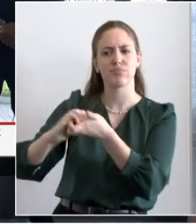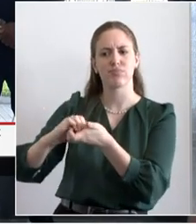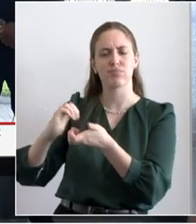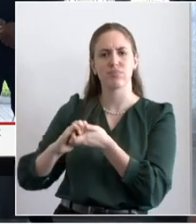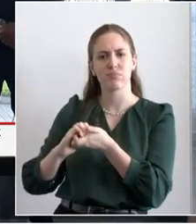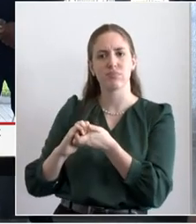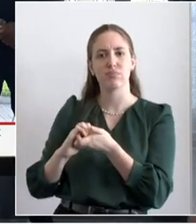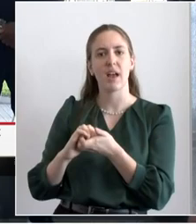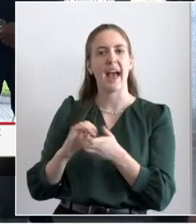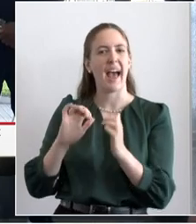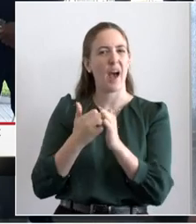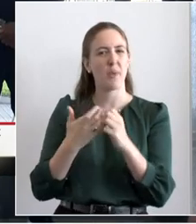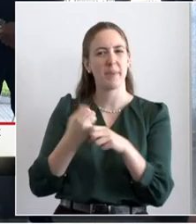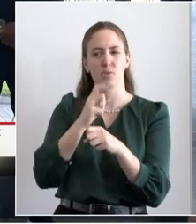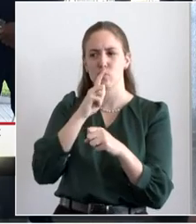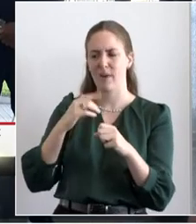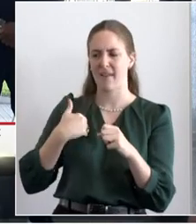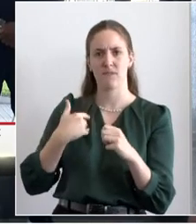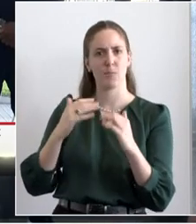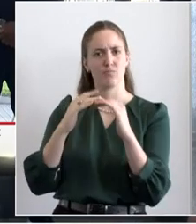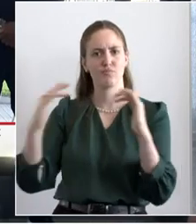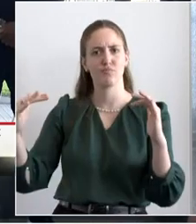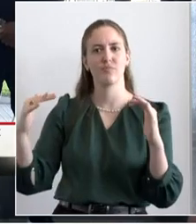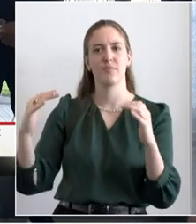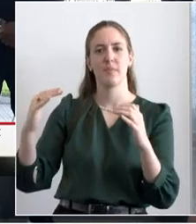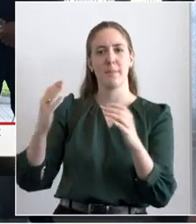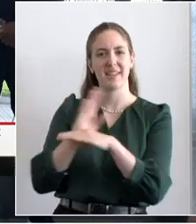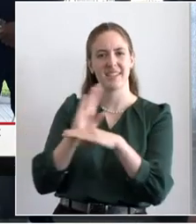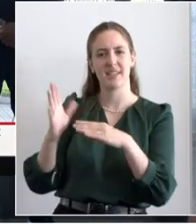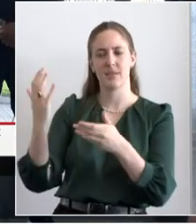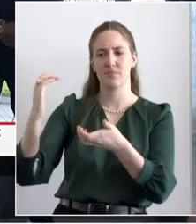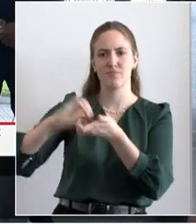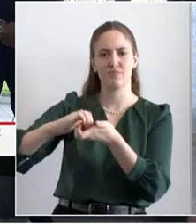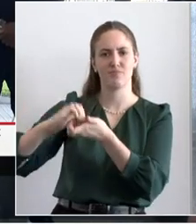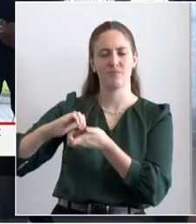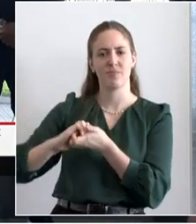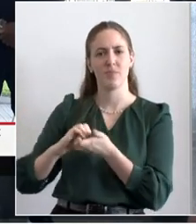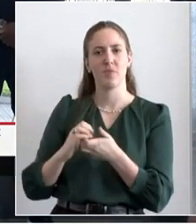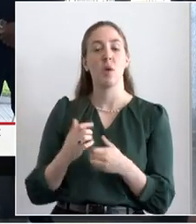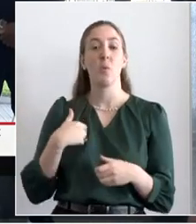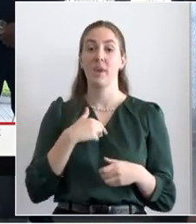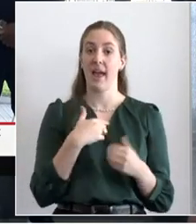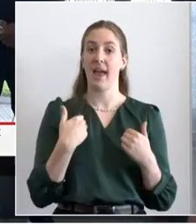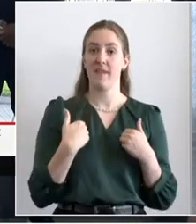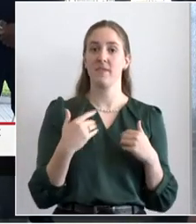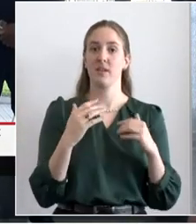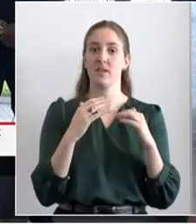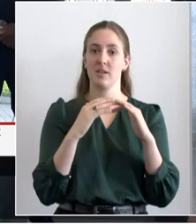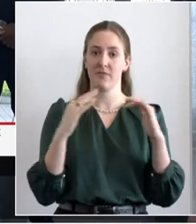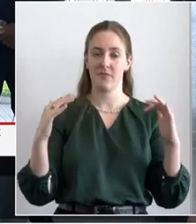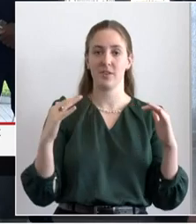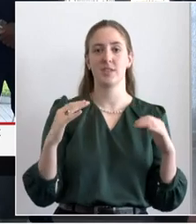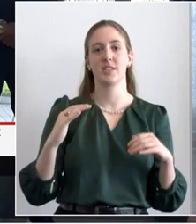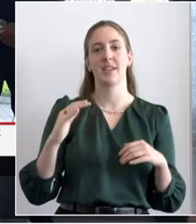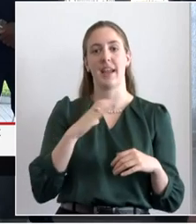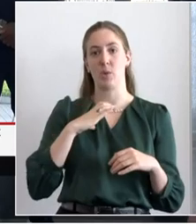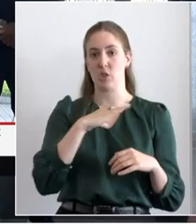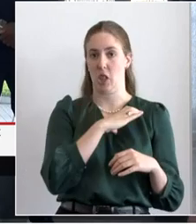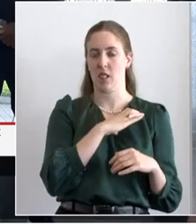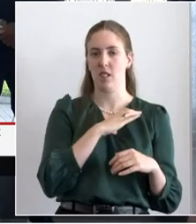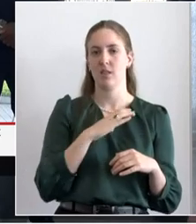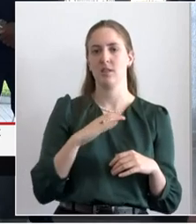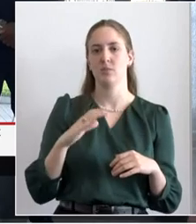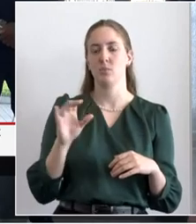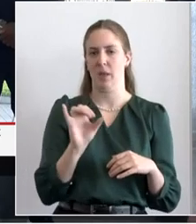diverse suppliers into the procurement process. And we've created a supplier diversity council of leaders across the university to facilitate these